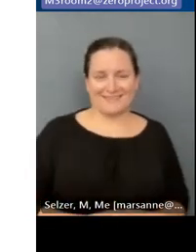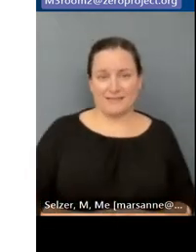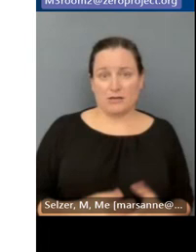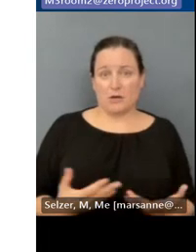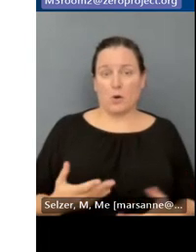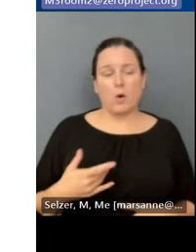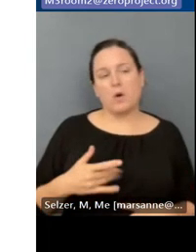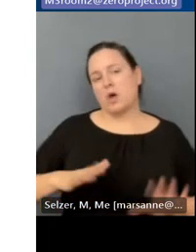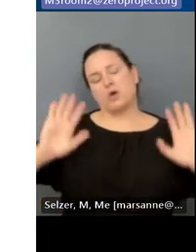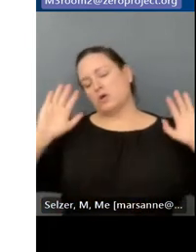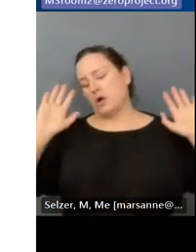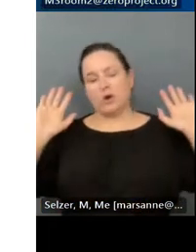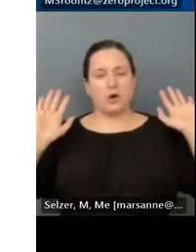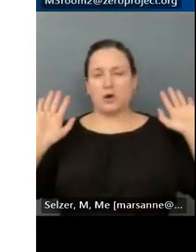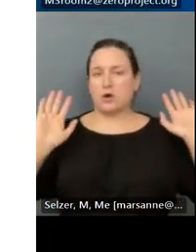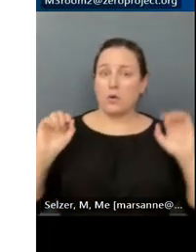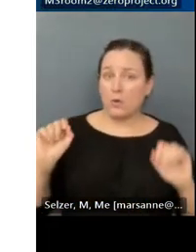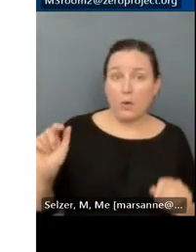issues to anybody.